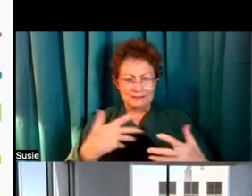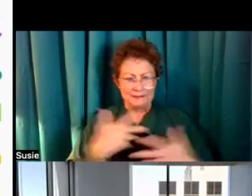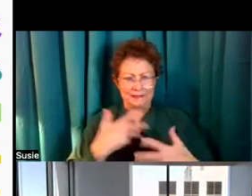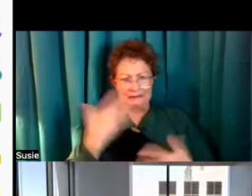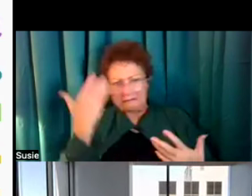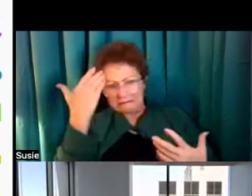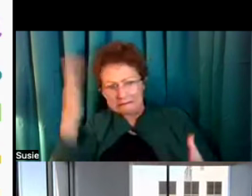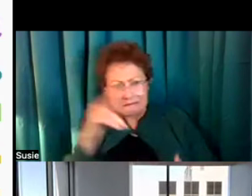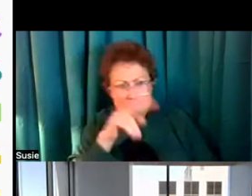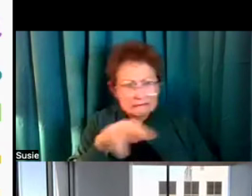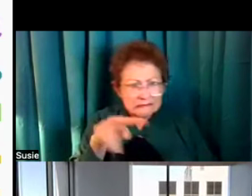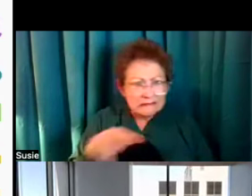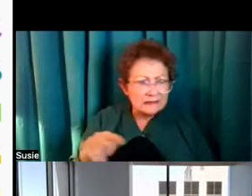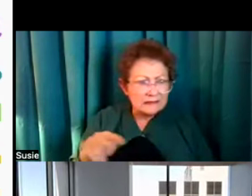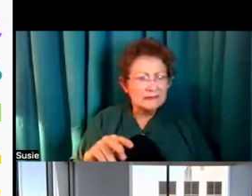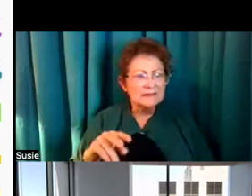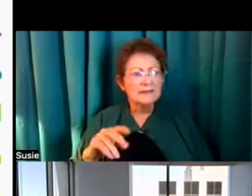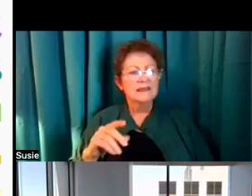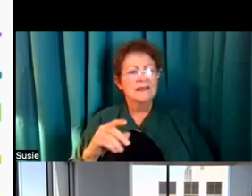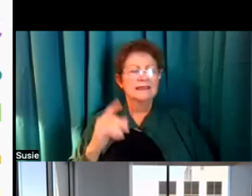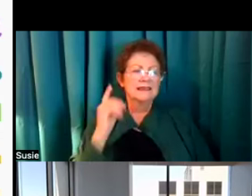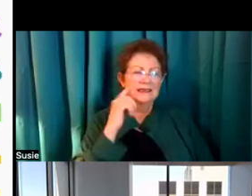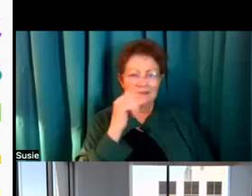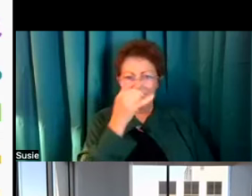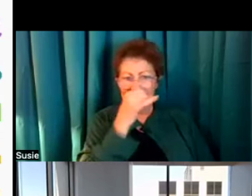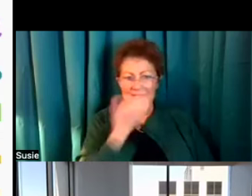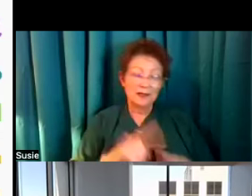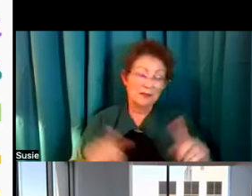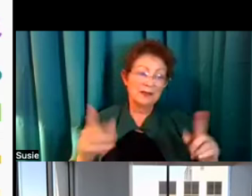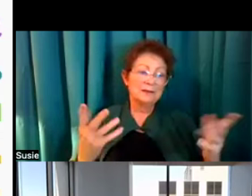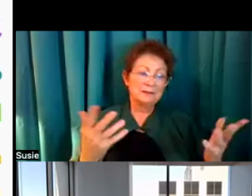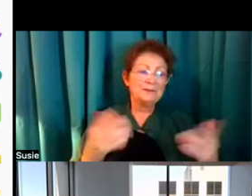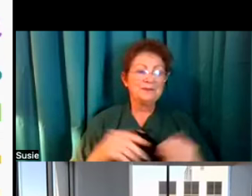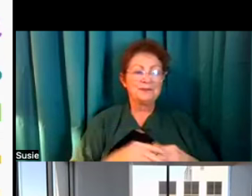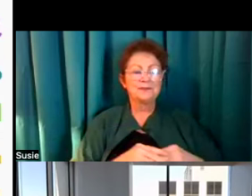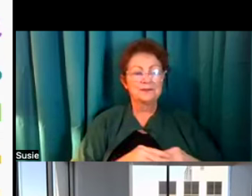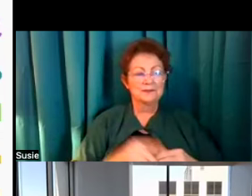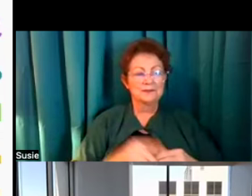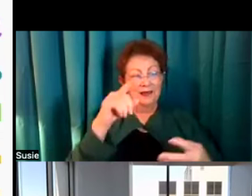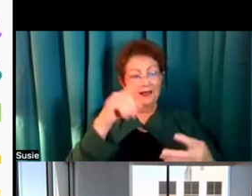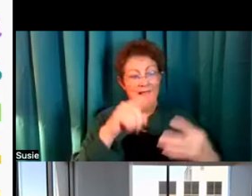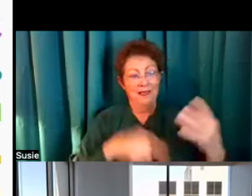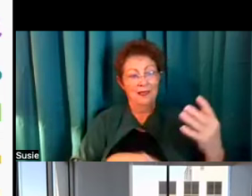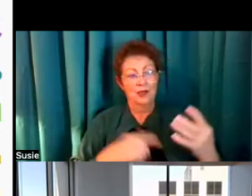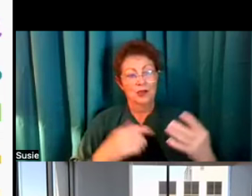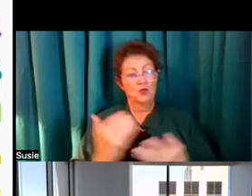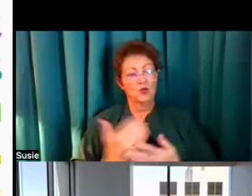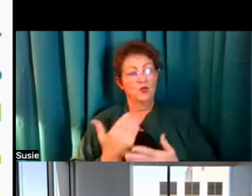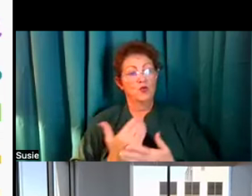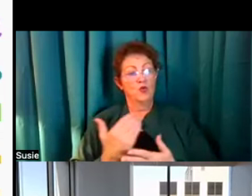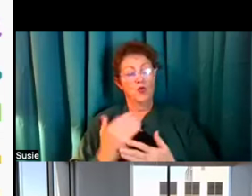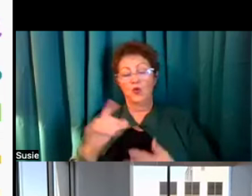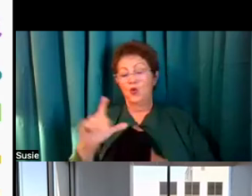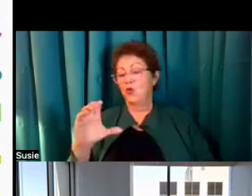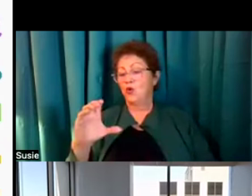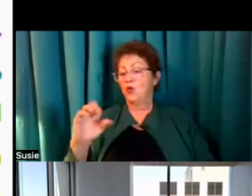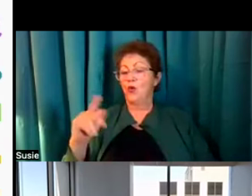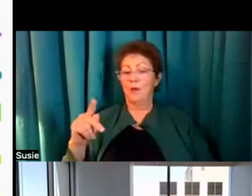in some respects, which sounds kind of silly. But these are newer features of corporate law. The